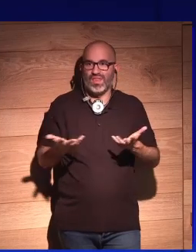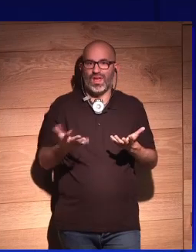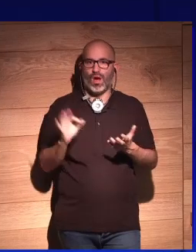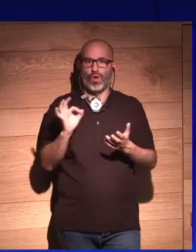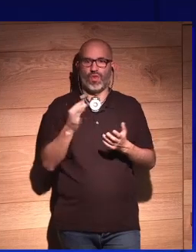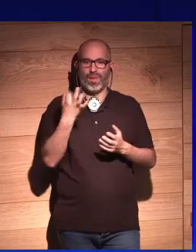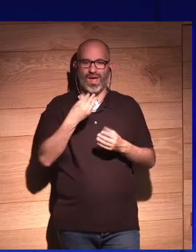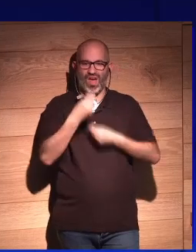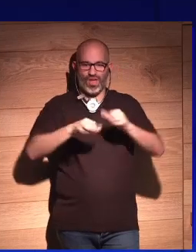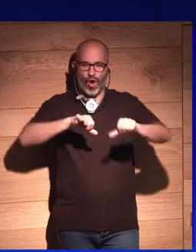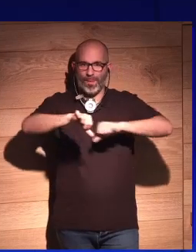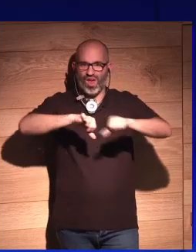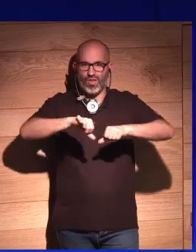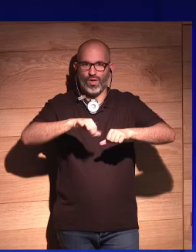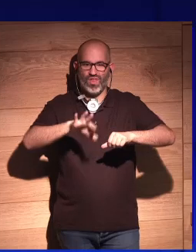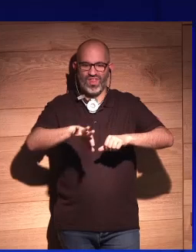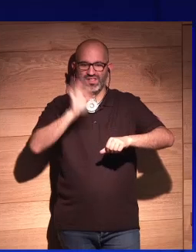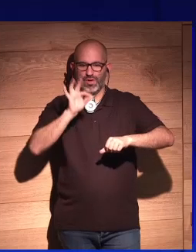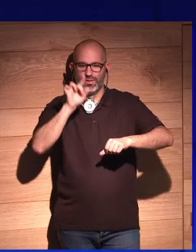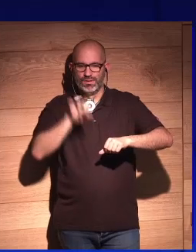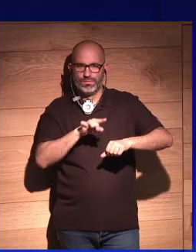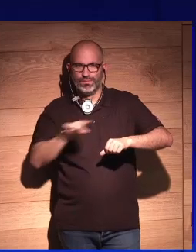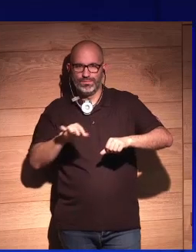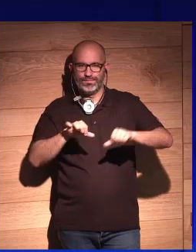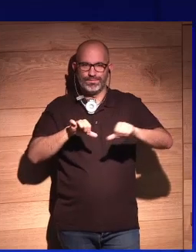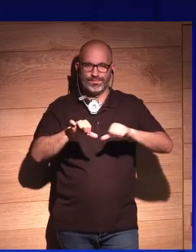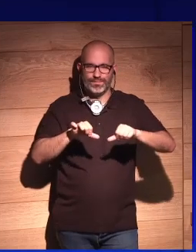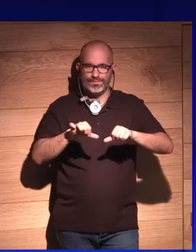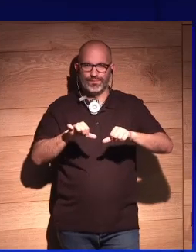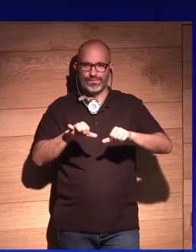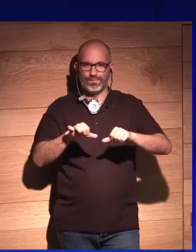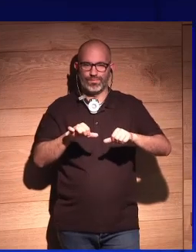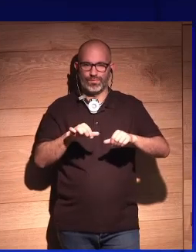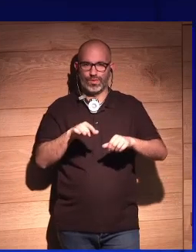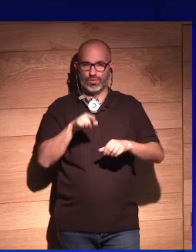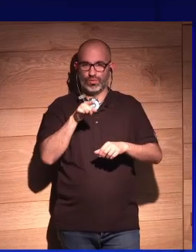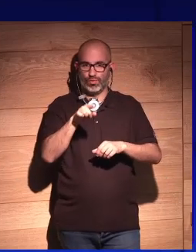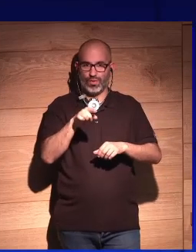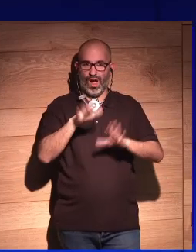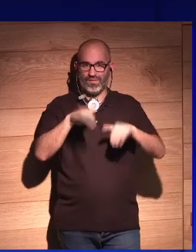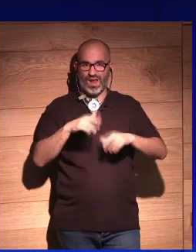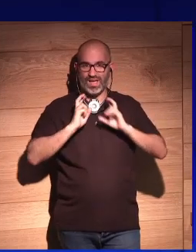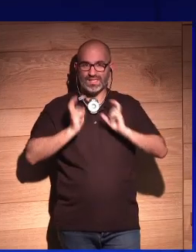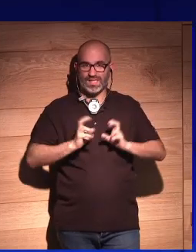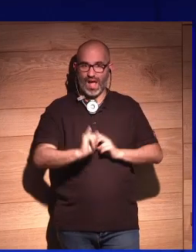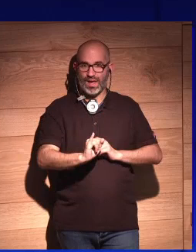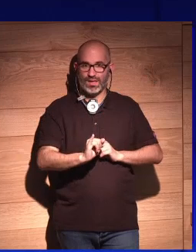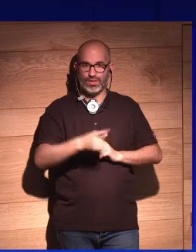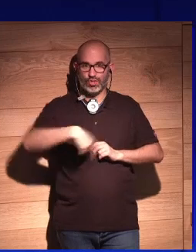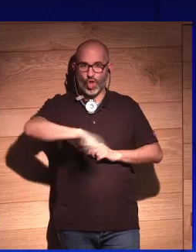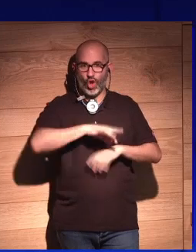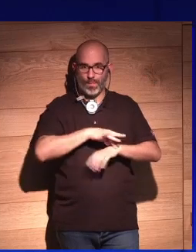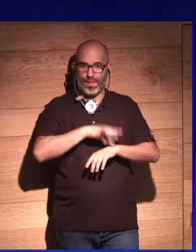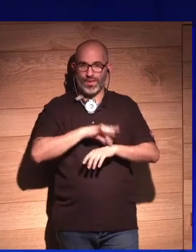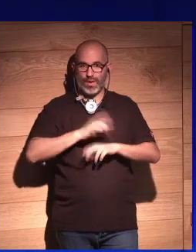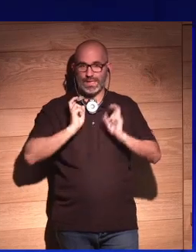it's a complicated decision, and you're under stress, and doctors have to try to